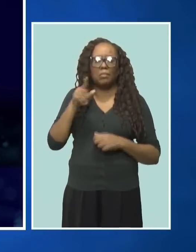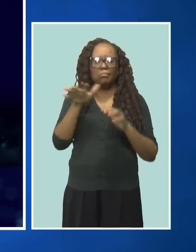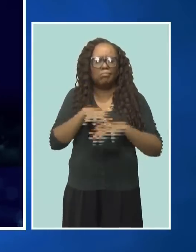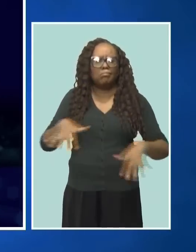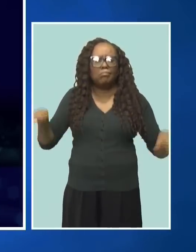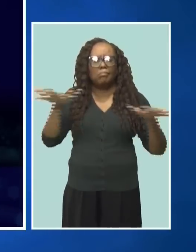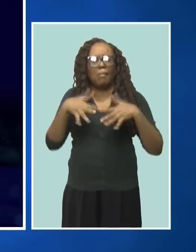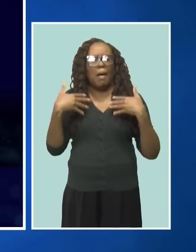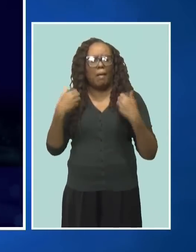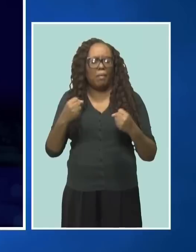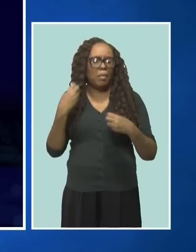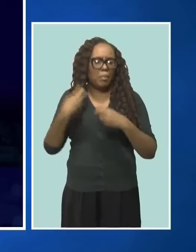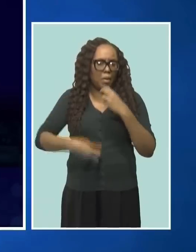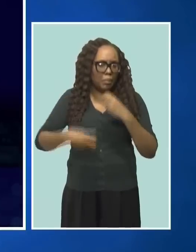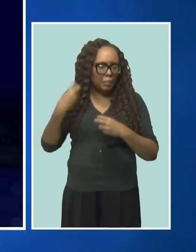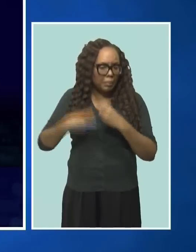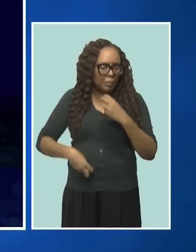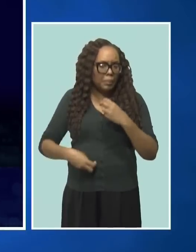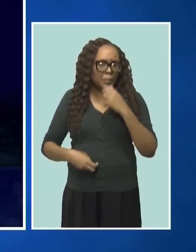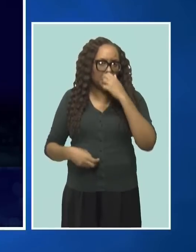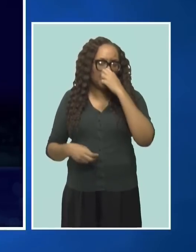of at the institution,